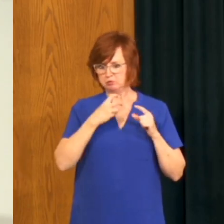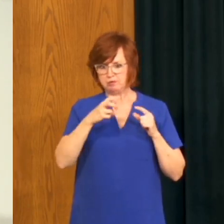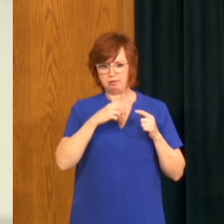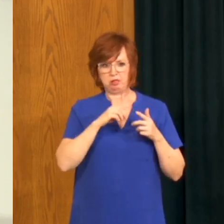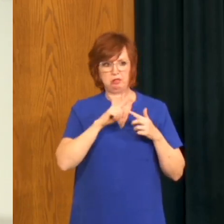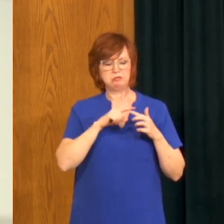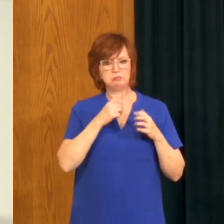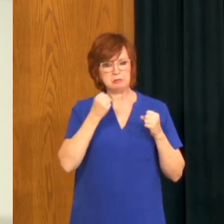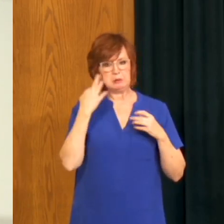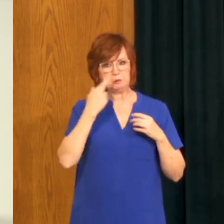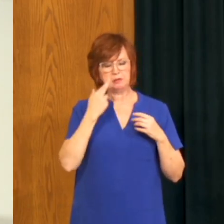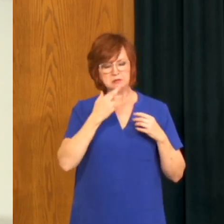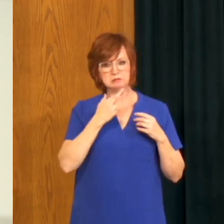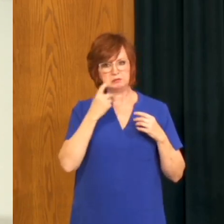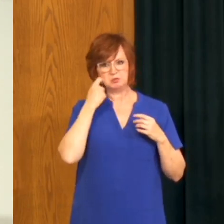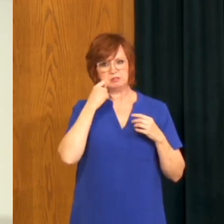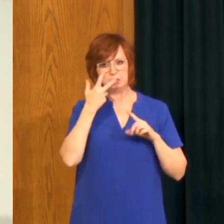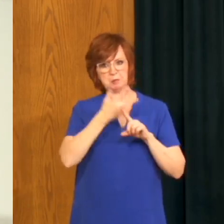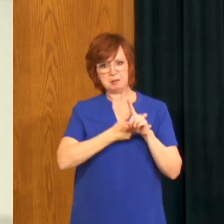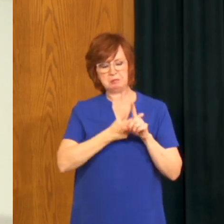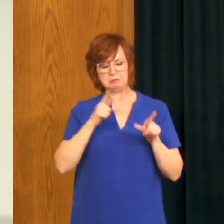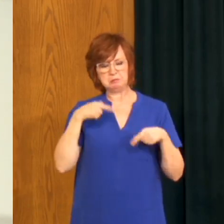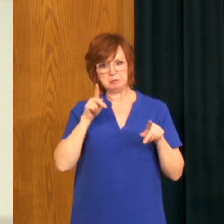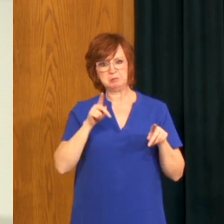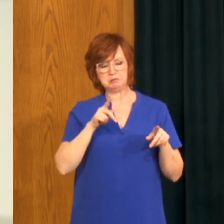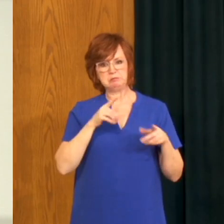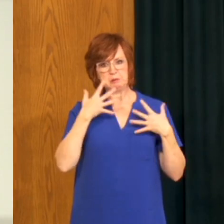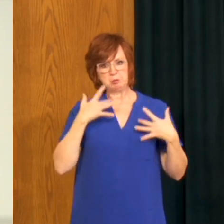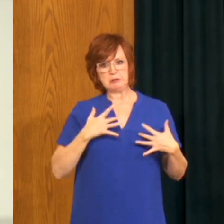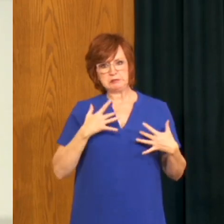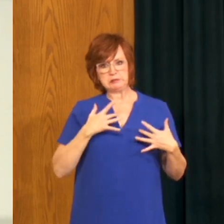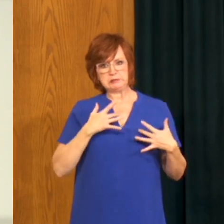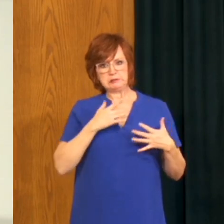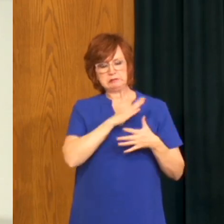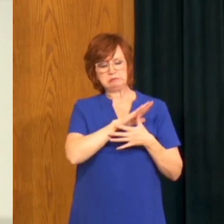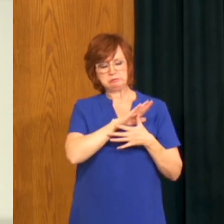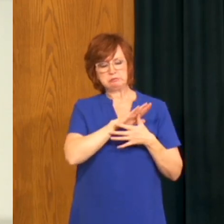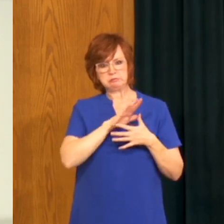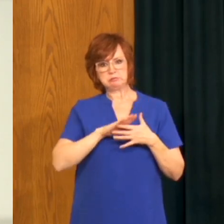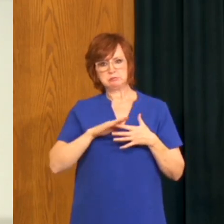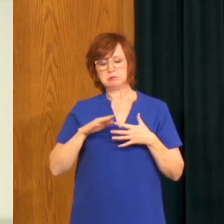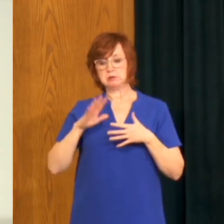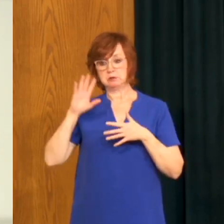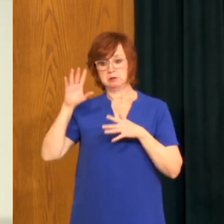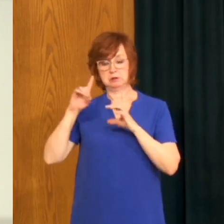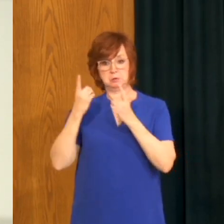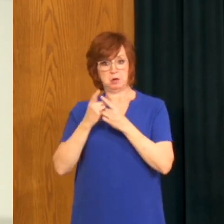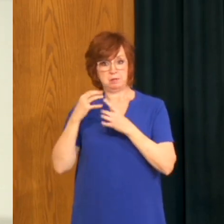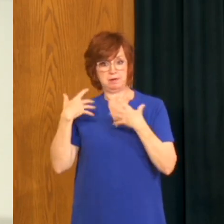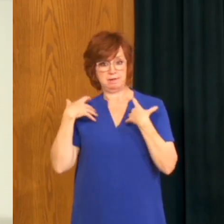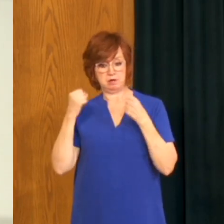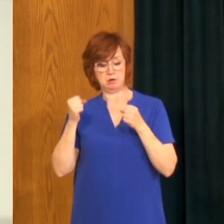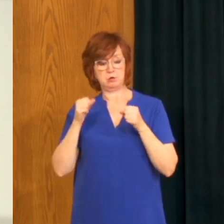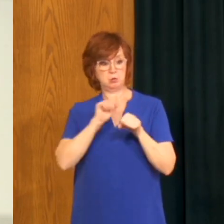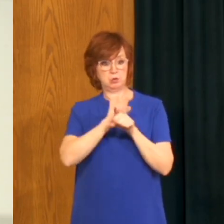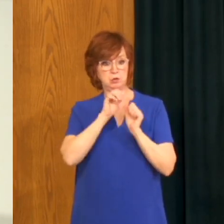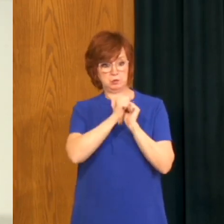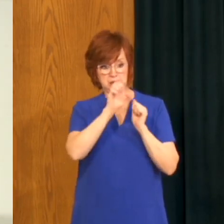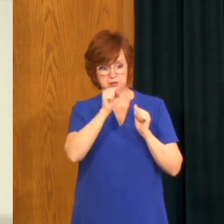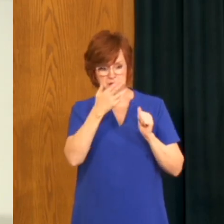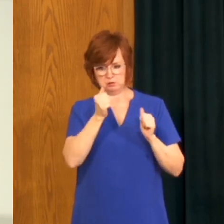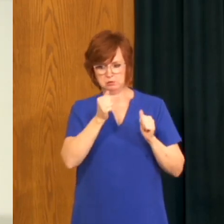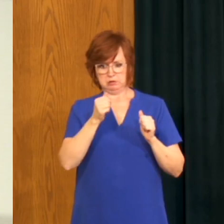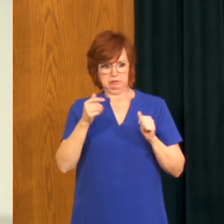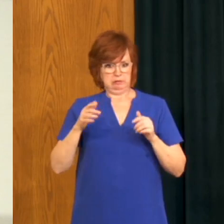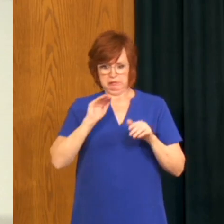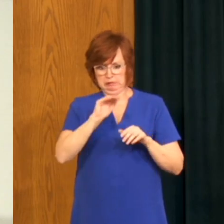factors. So certainly with that recognition, the Ministry of Health has been working very closely with the Saskatchewan Health Authority to improve access